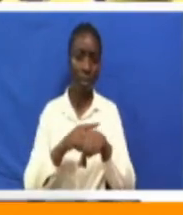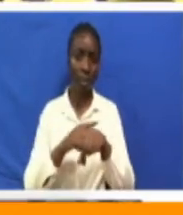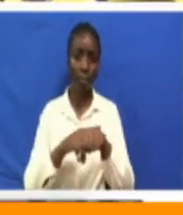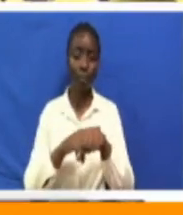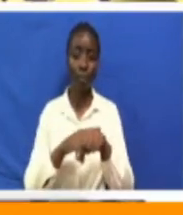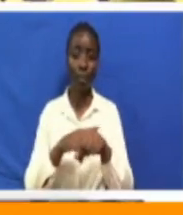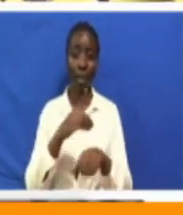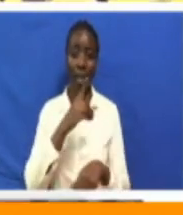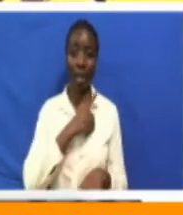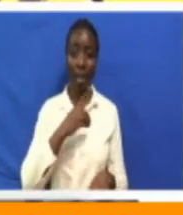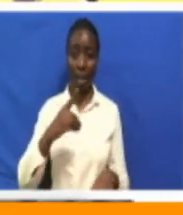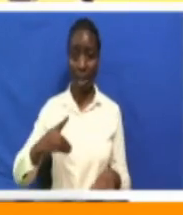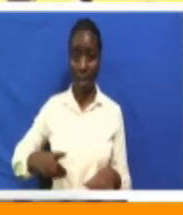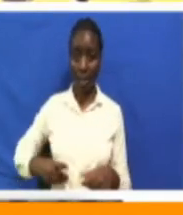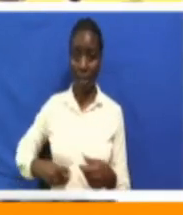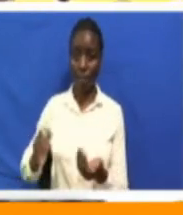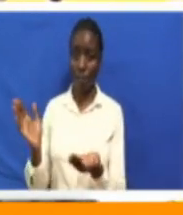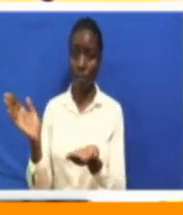um